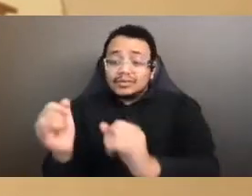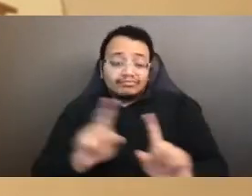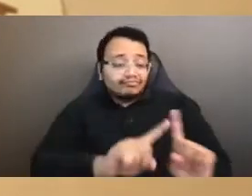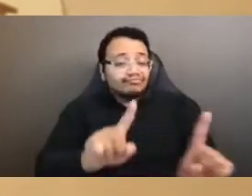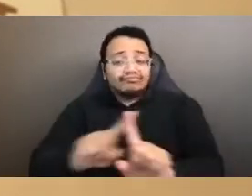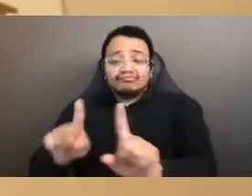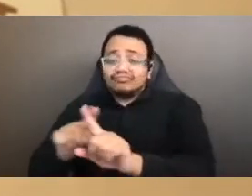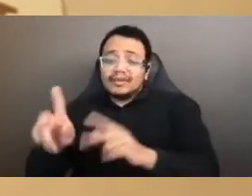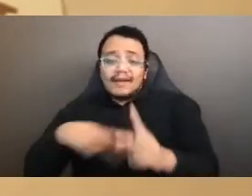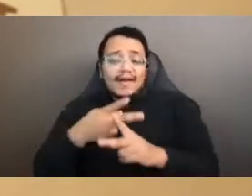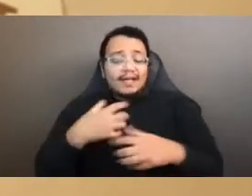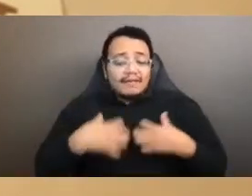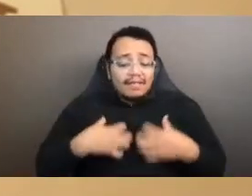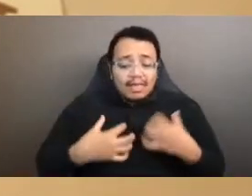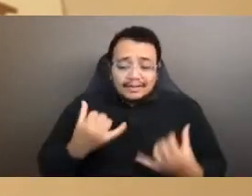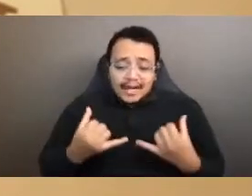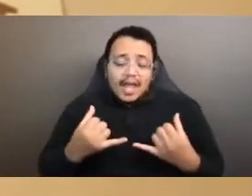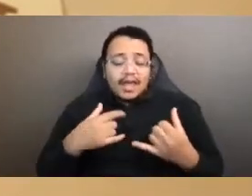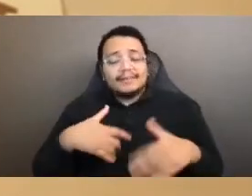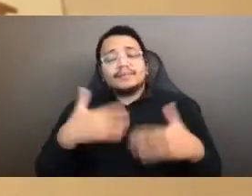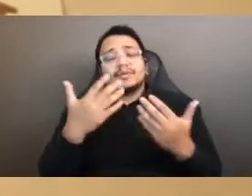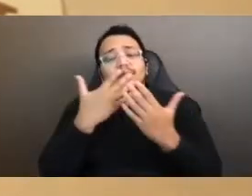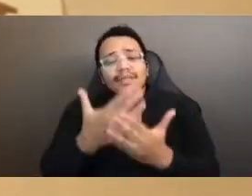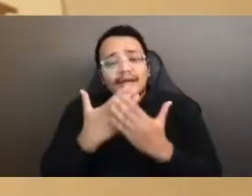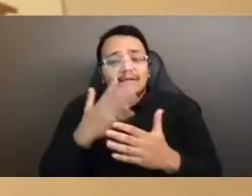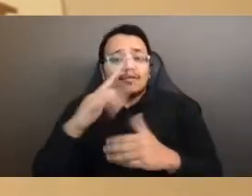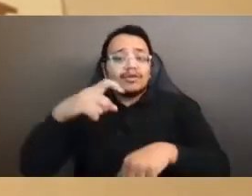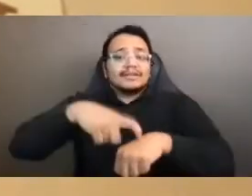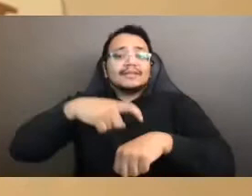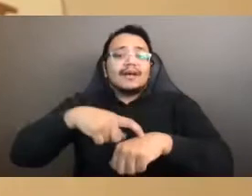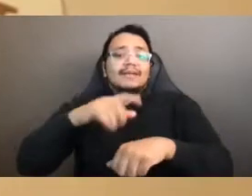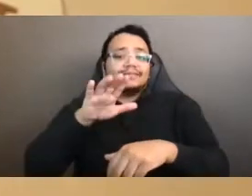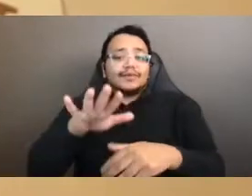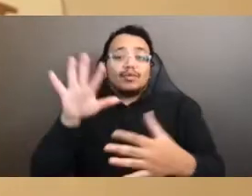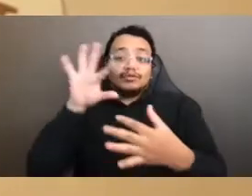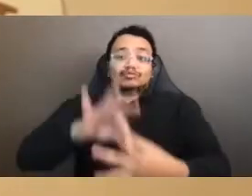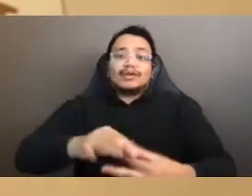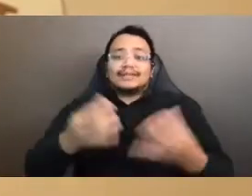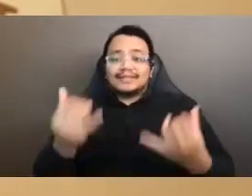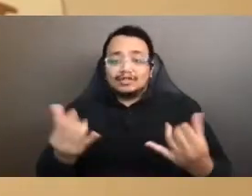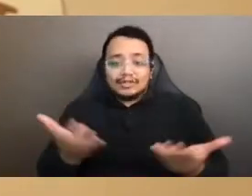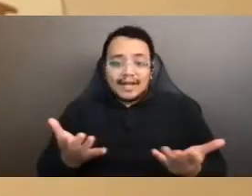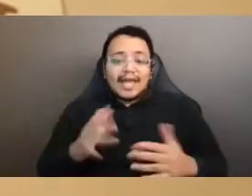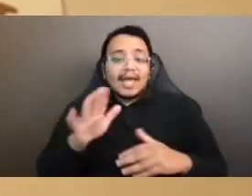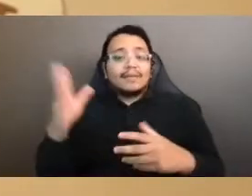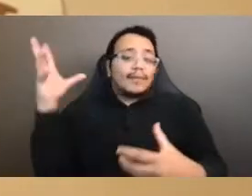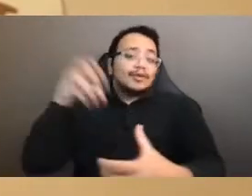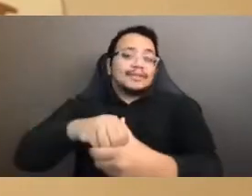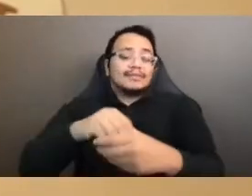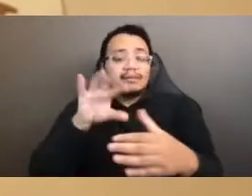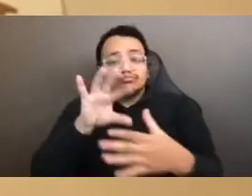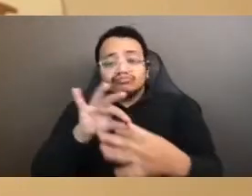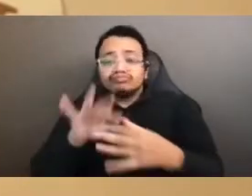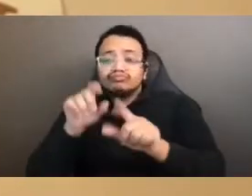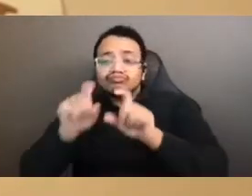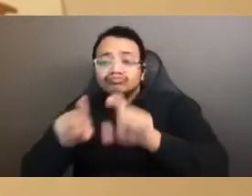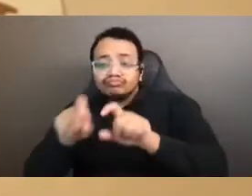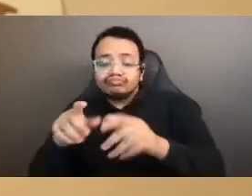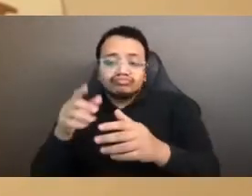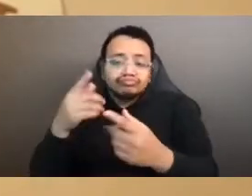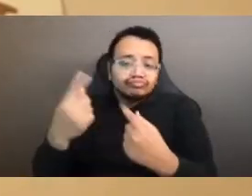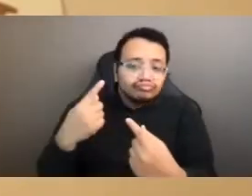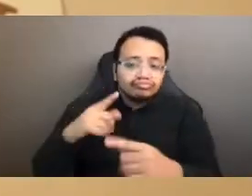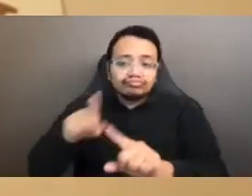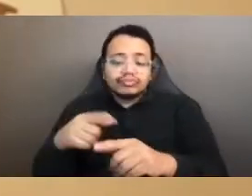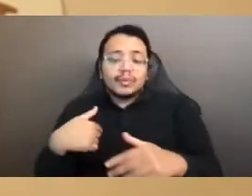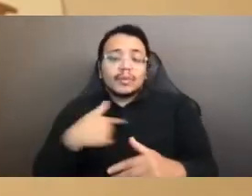once again, we thank you for your time, your presence, not only your presence, but your participation. And we say that word very intentionally because